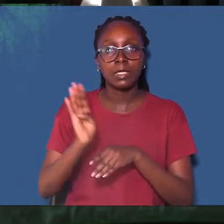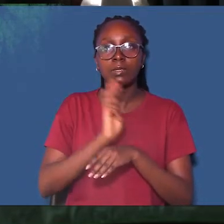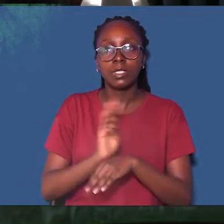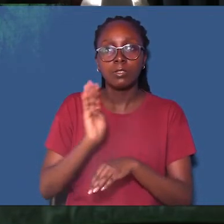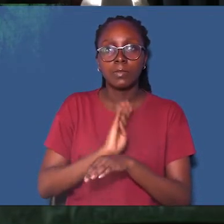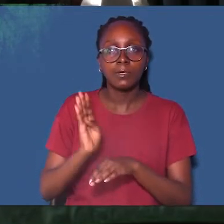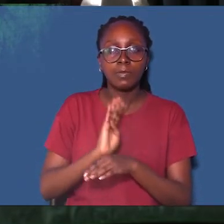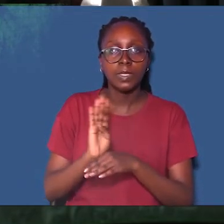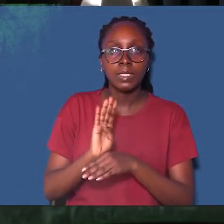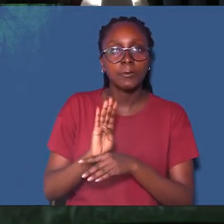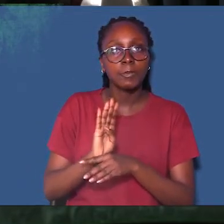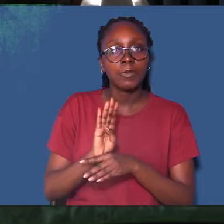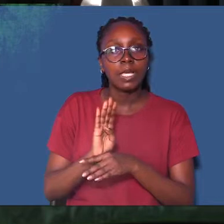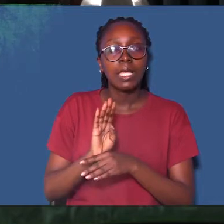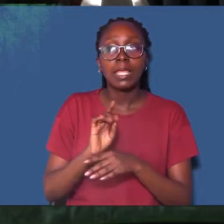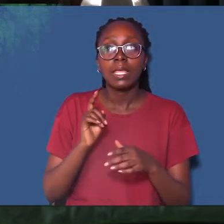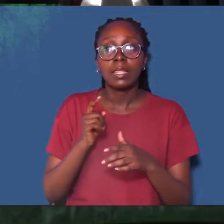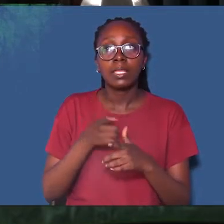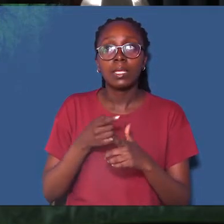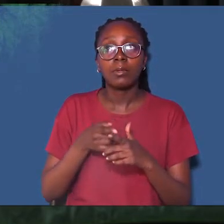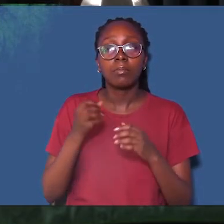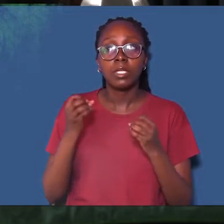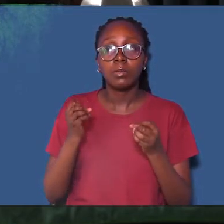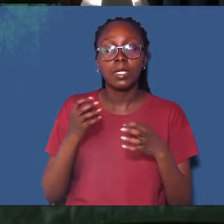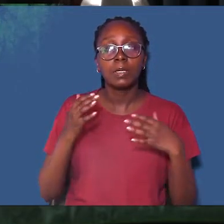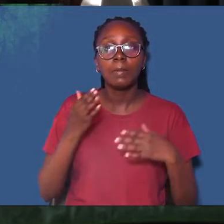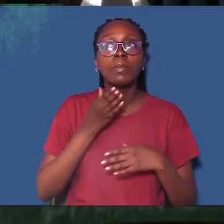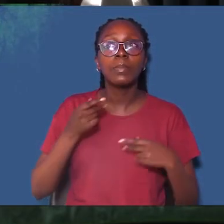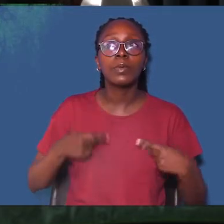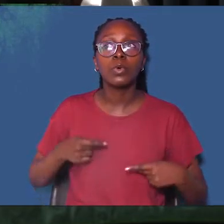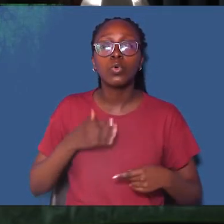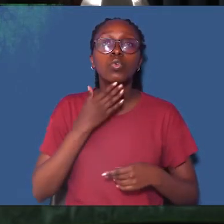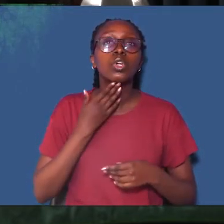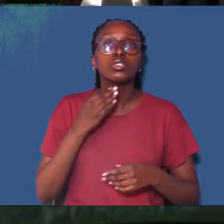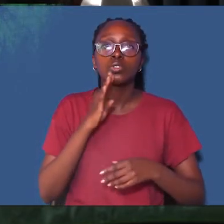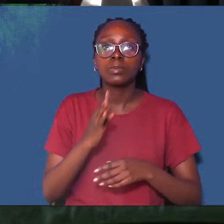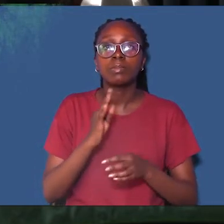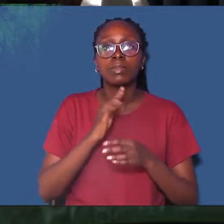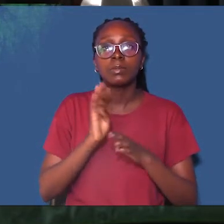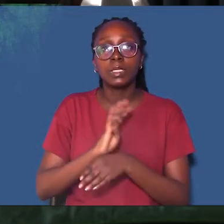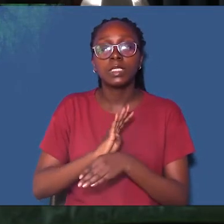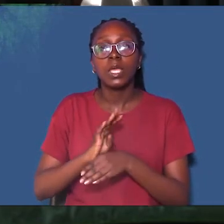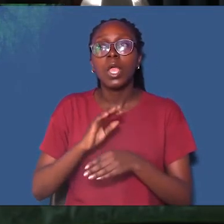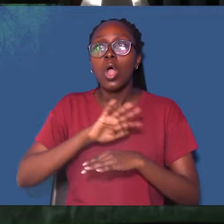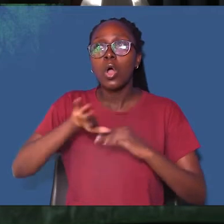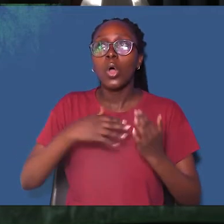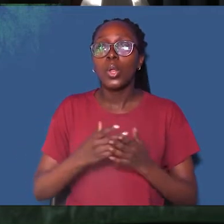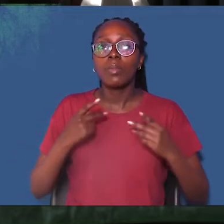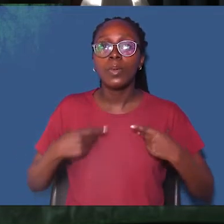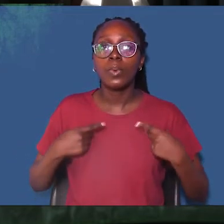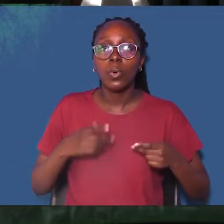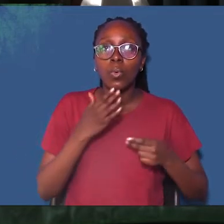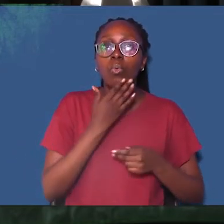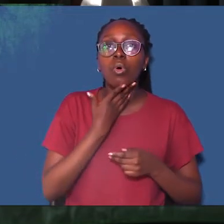seen to be valuable. Everyone is looking out for themselves. They are looking out, you know,